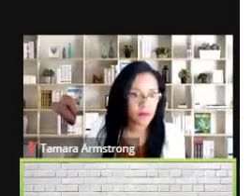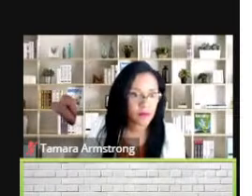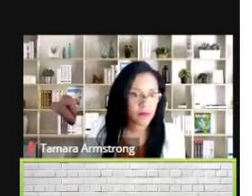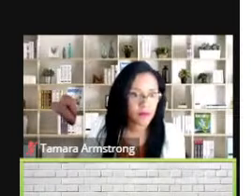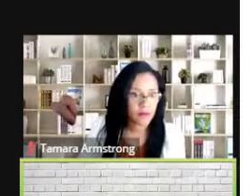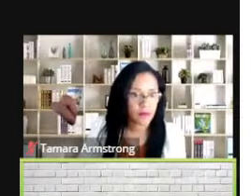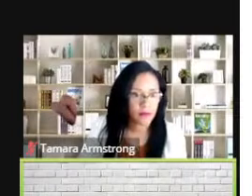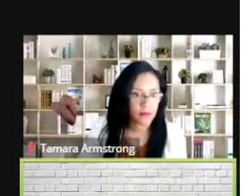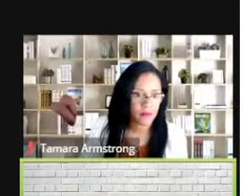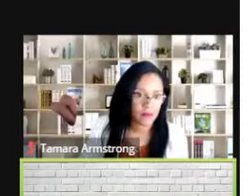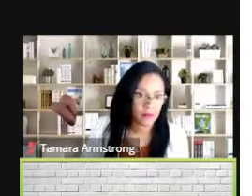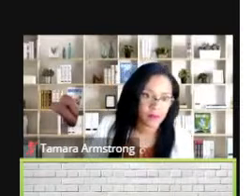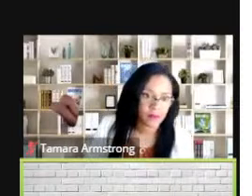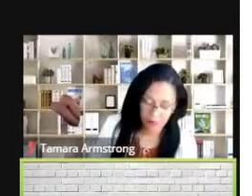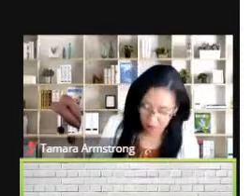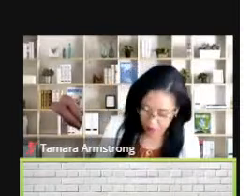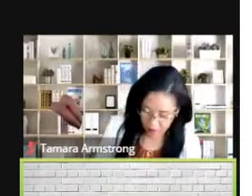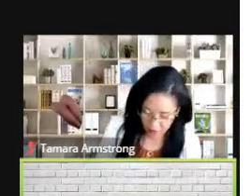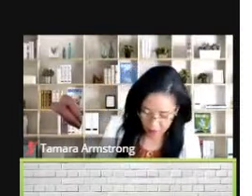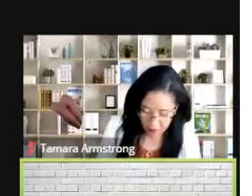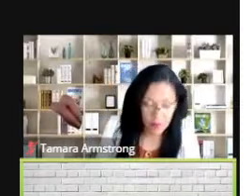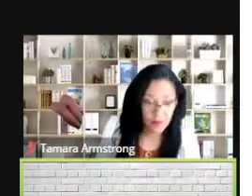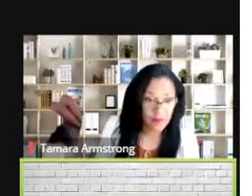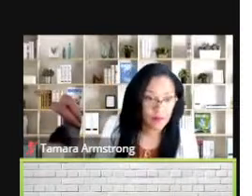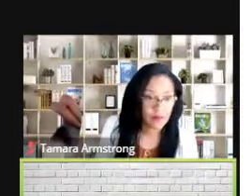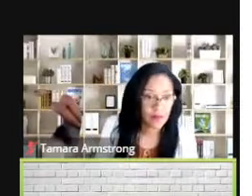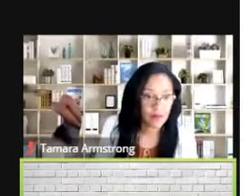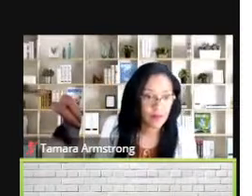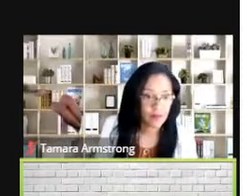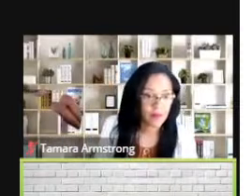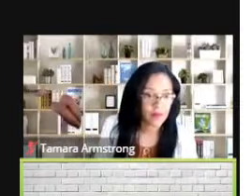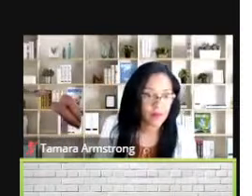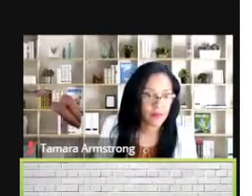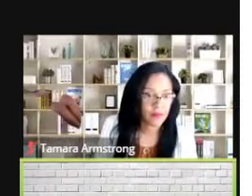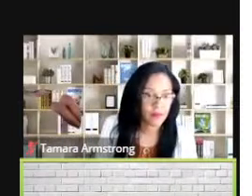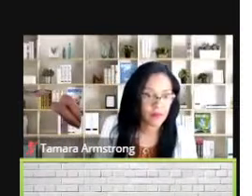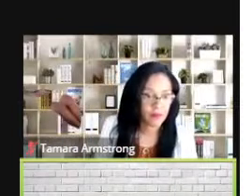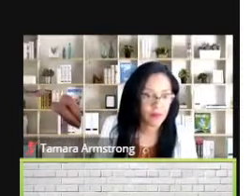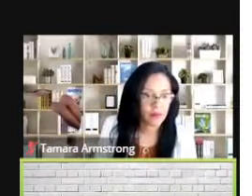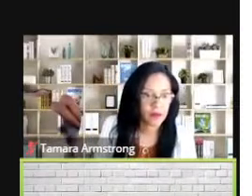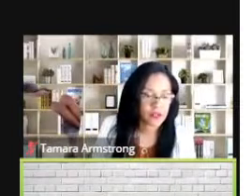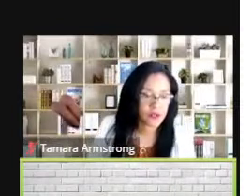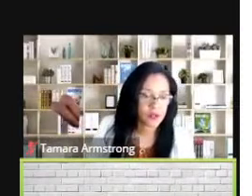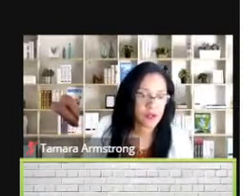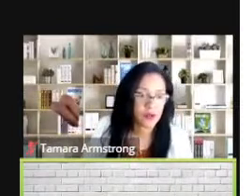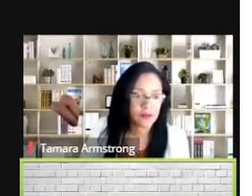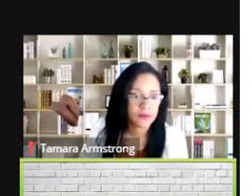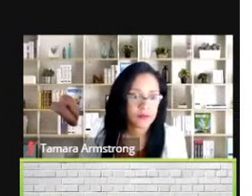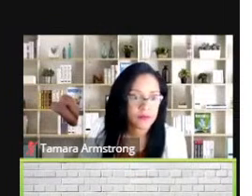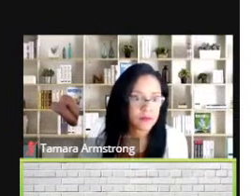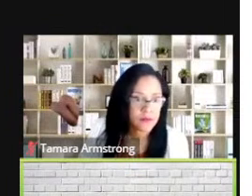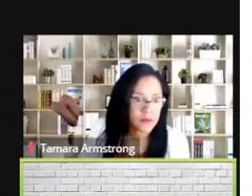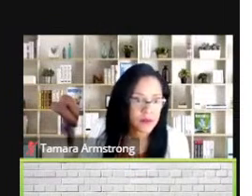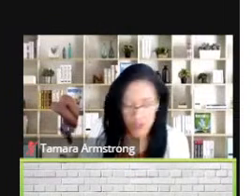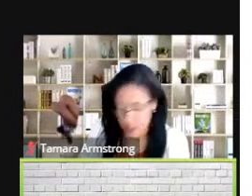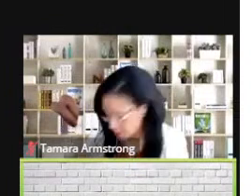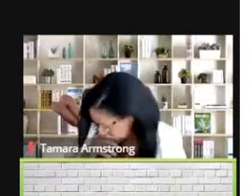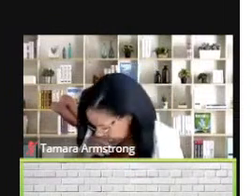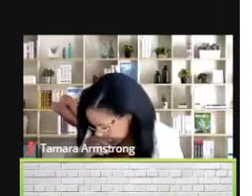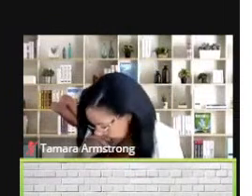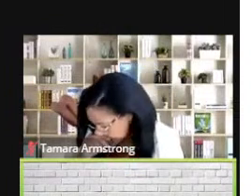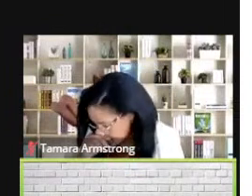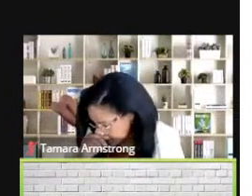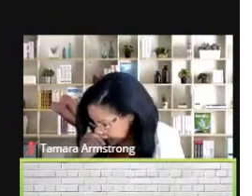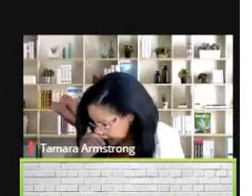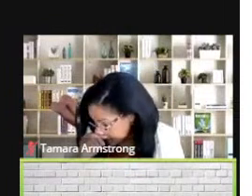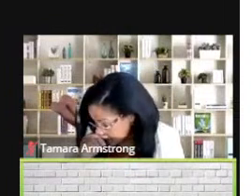manipulated opinions on the news, which is supposed to present unbiased facts? By the way, mainstream news channels